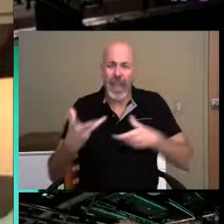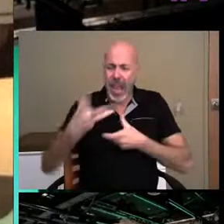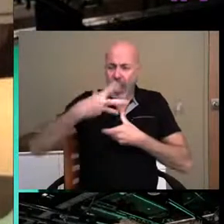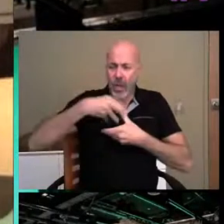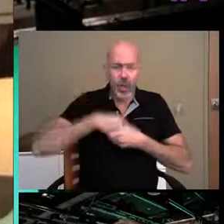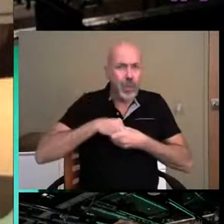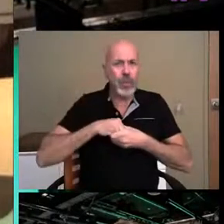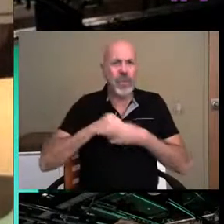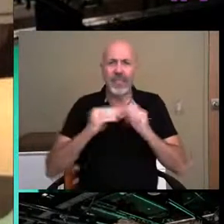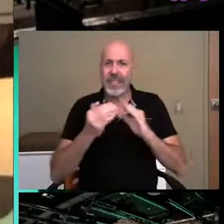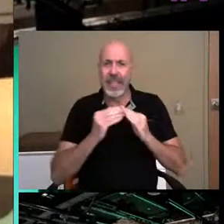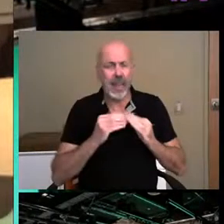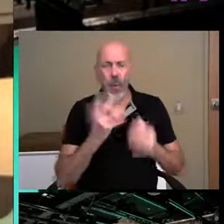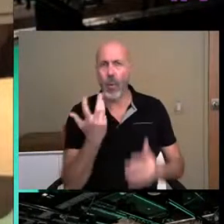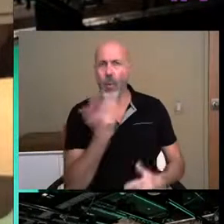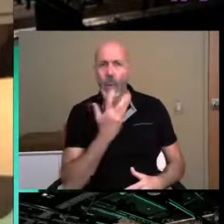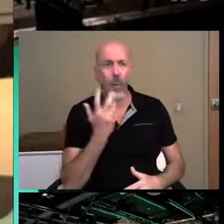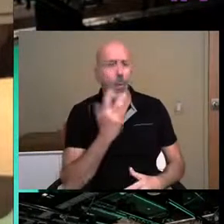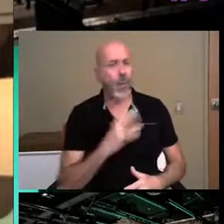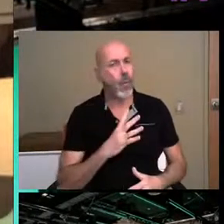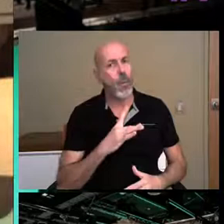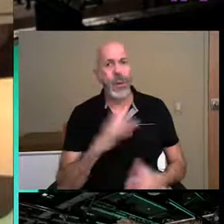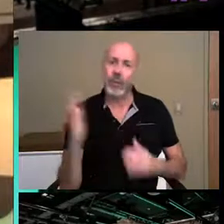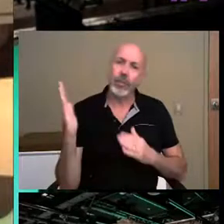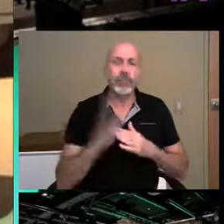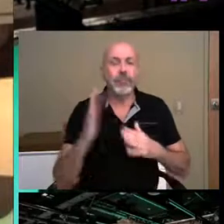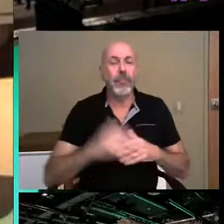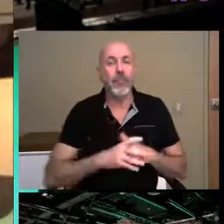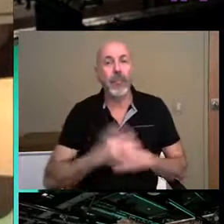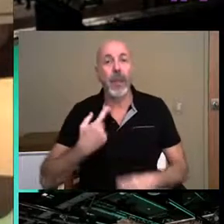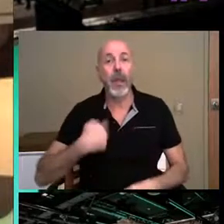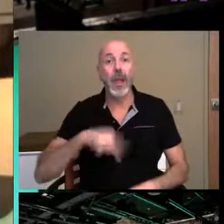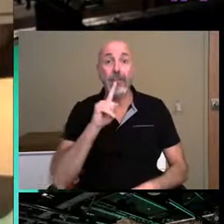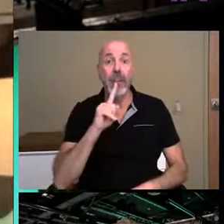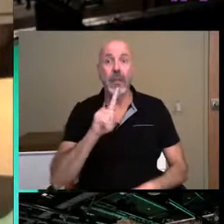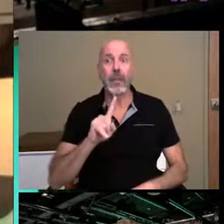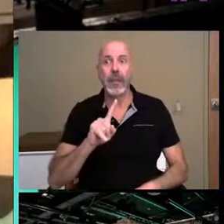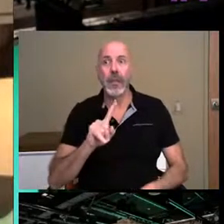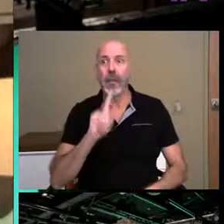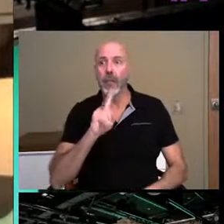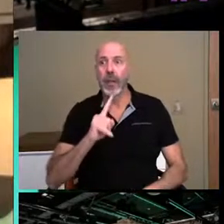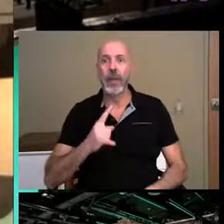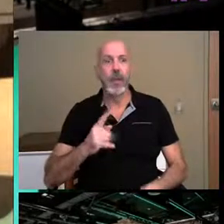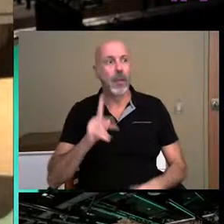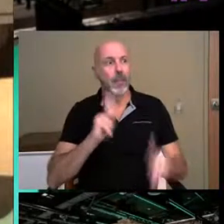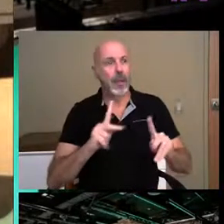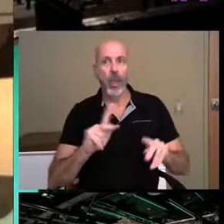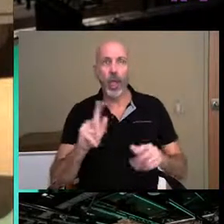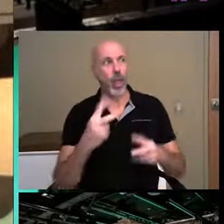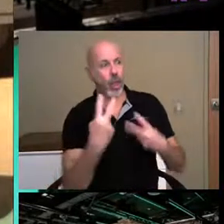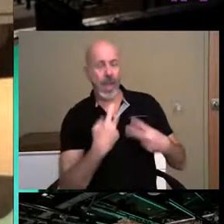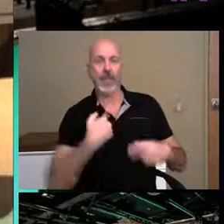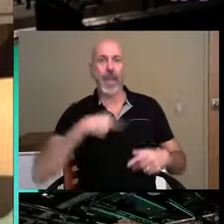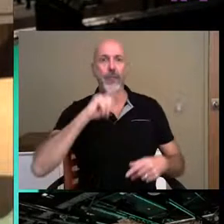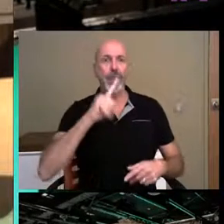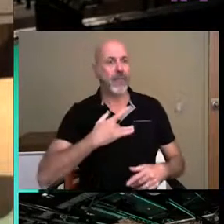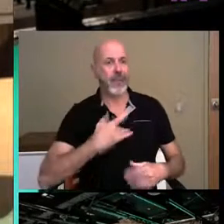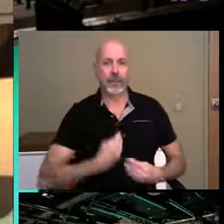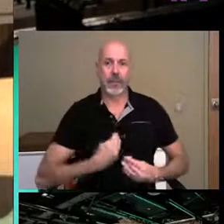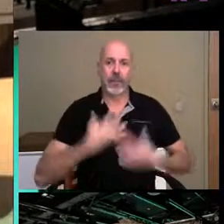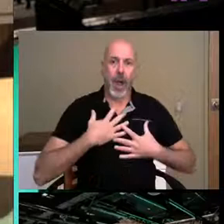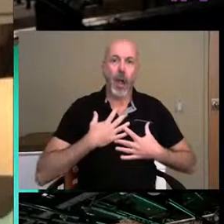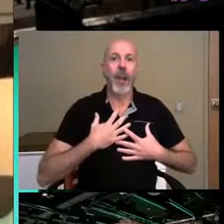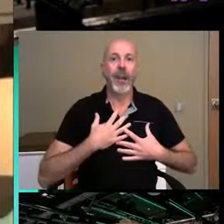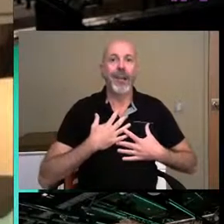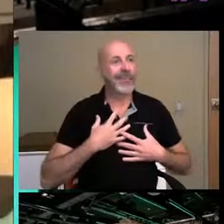out there. And it's really looked and inspired on from the world. And the beauty